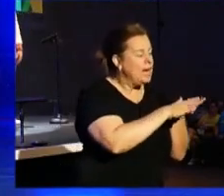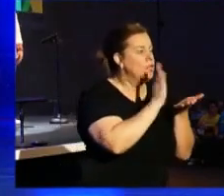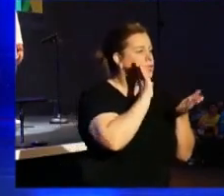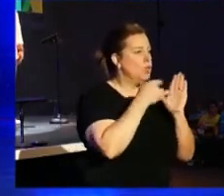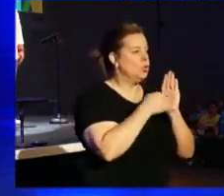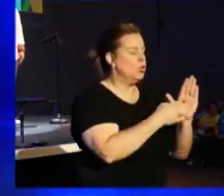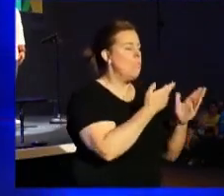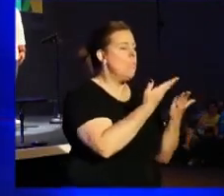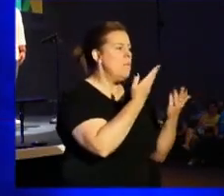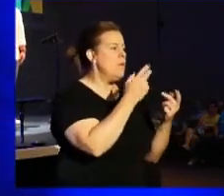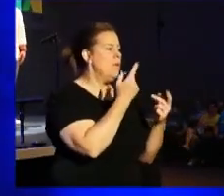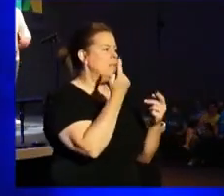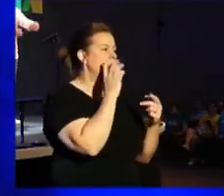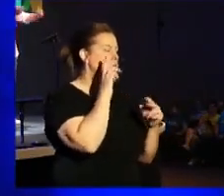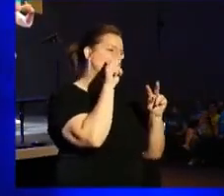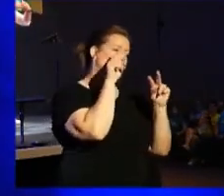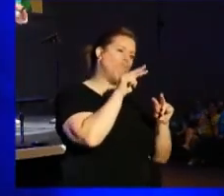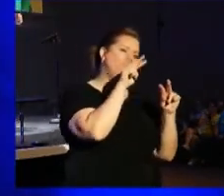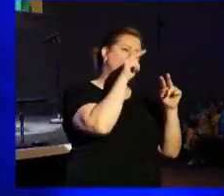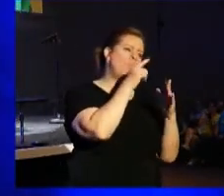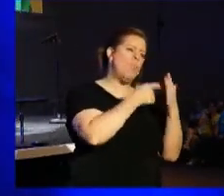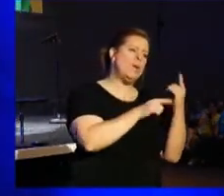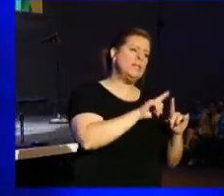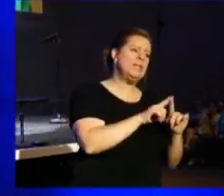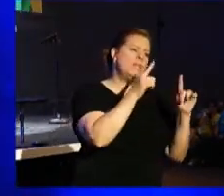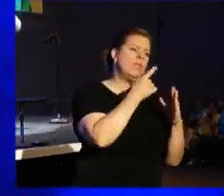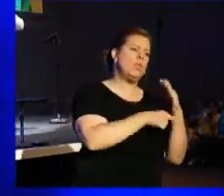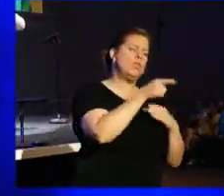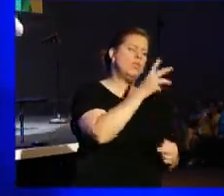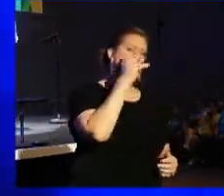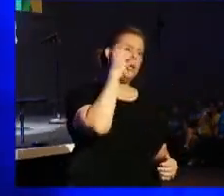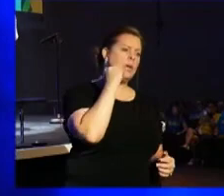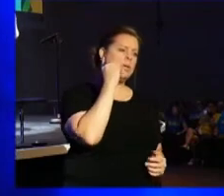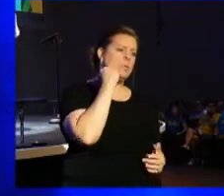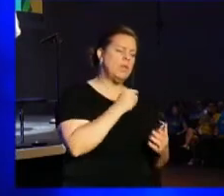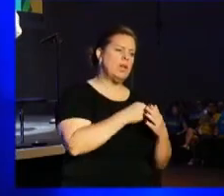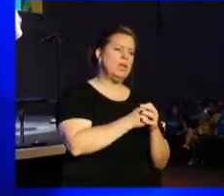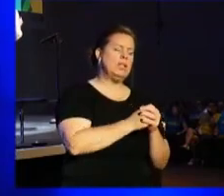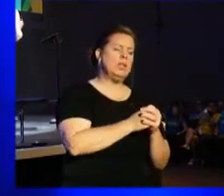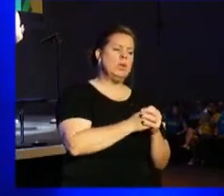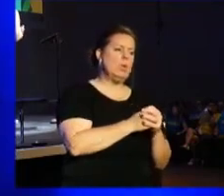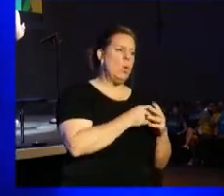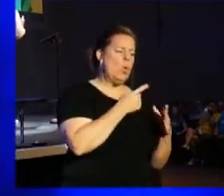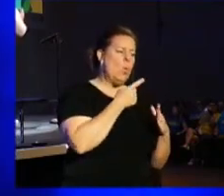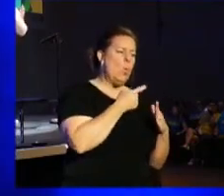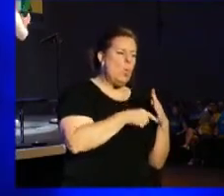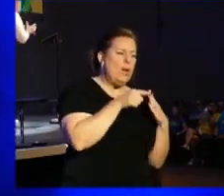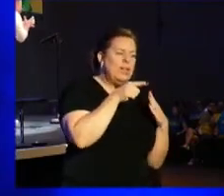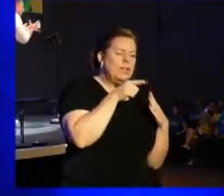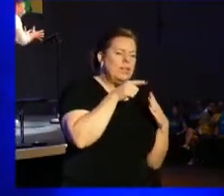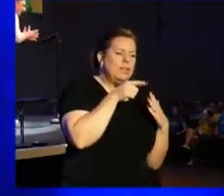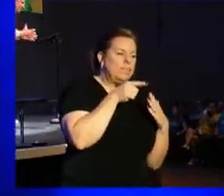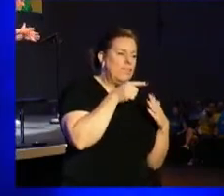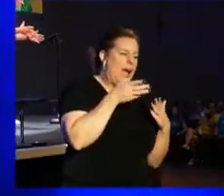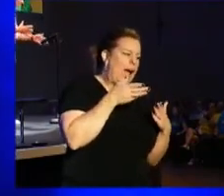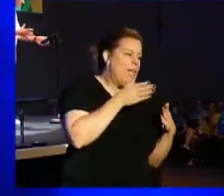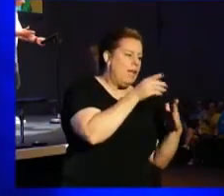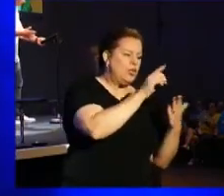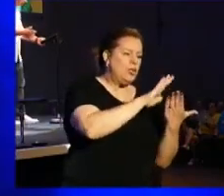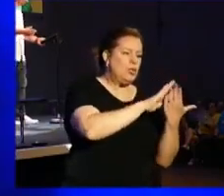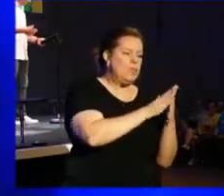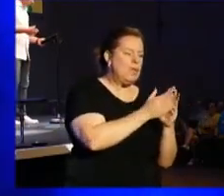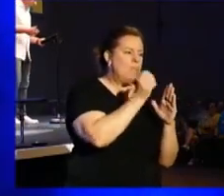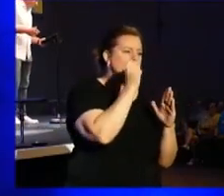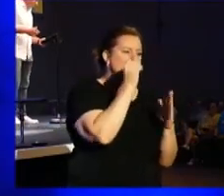you? What is it that you've experienced? What is it that you're on that allows you to be so kind to